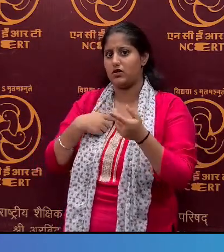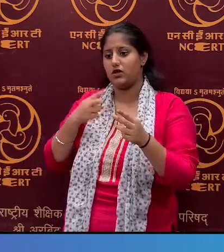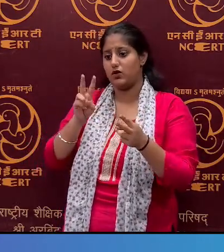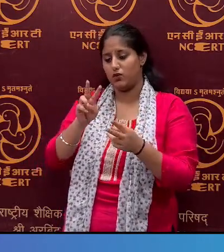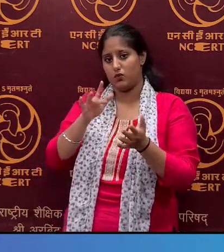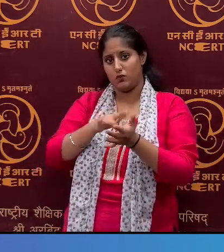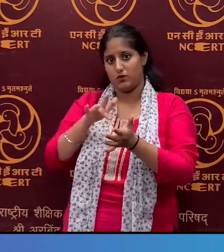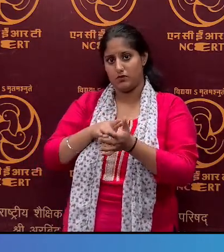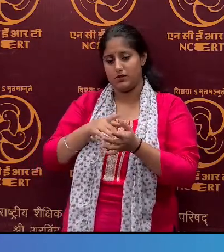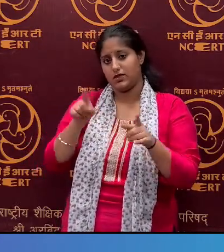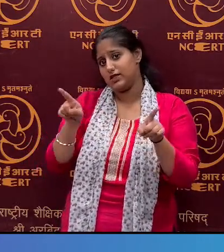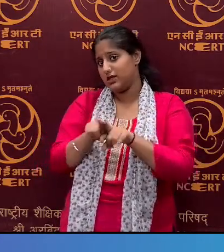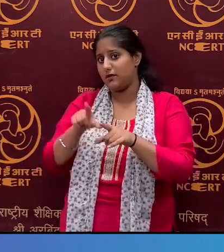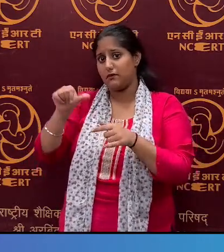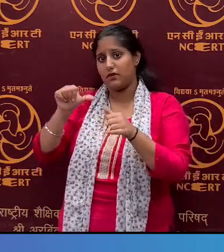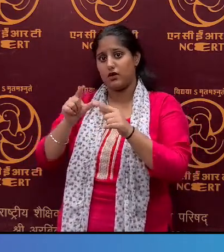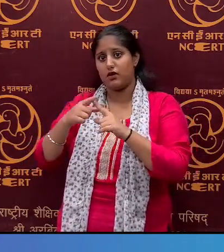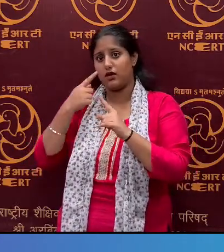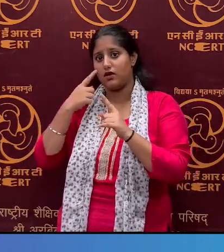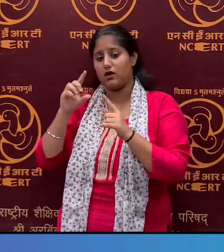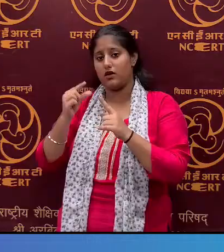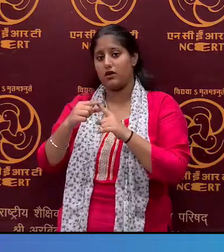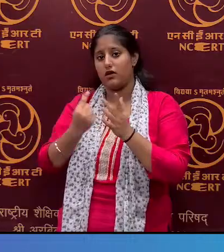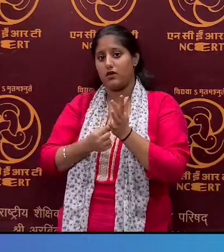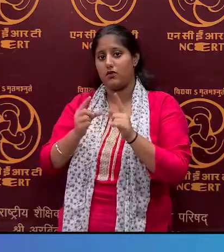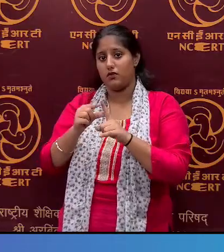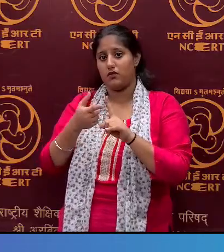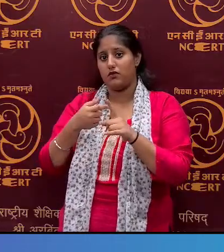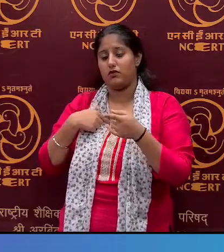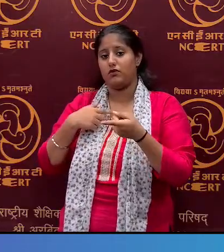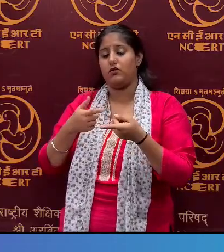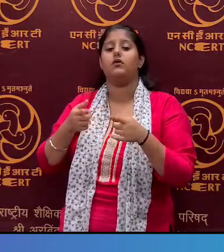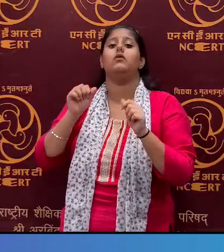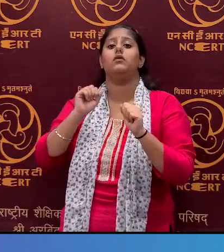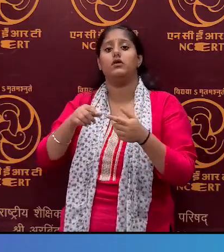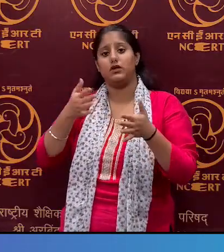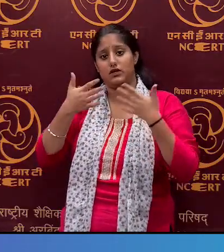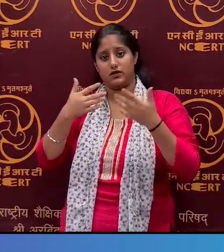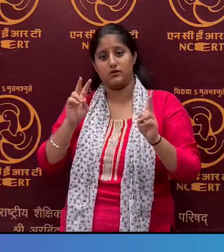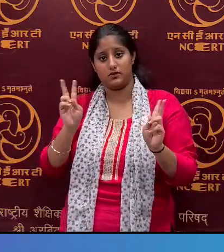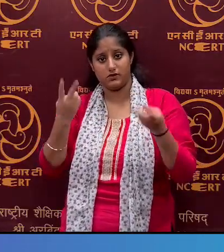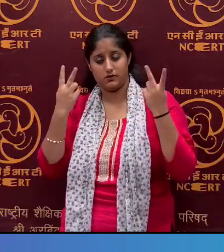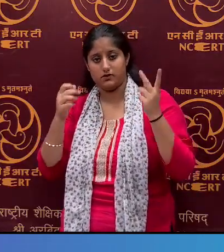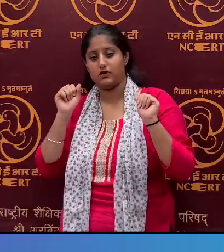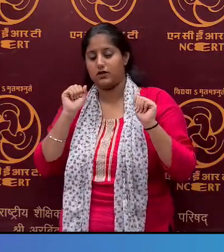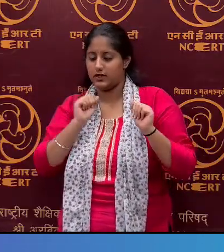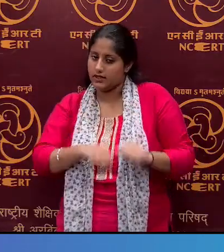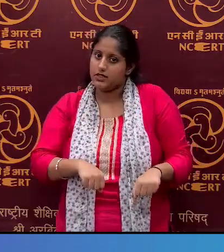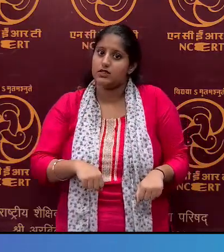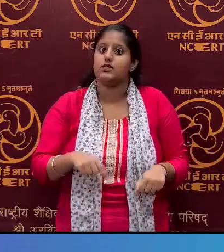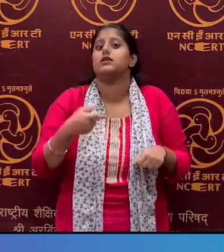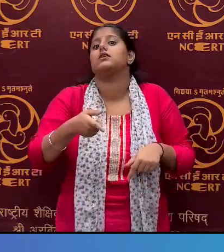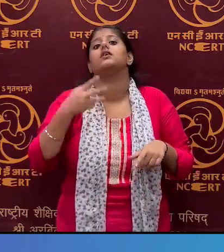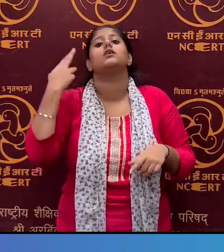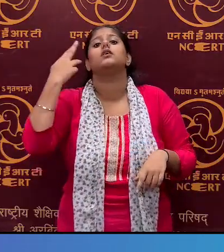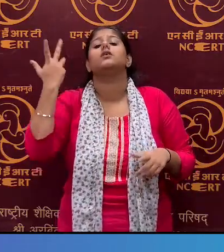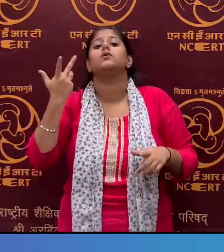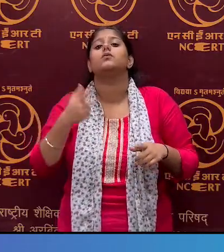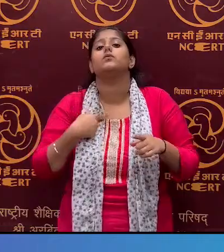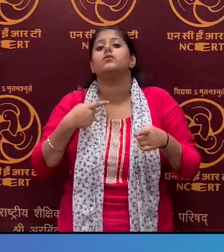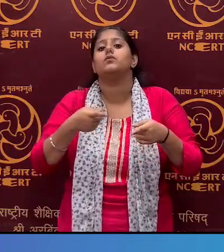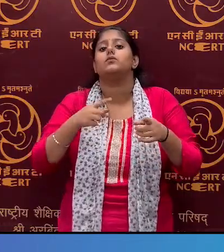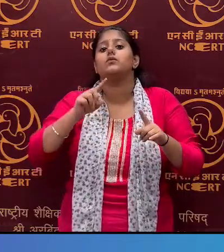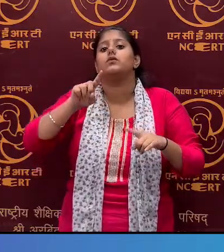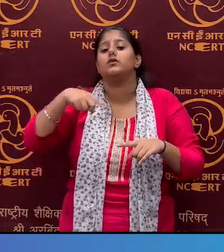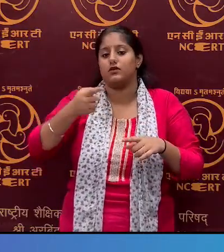same latitude has different climatic conditions? Yes, Neil, it's very much possible. It's happened because of our